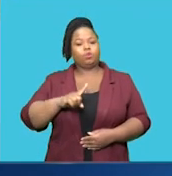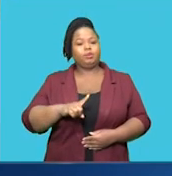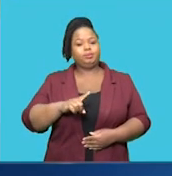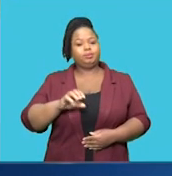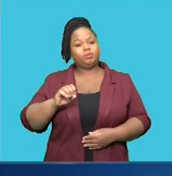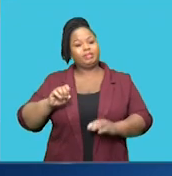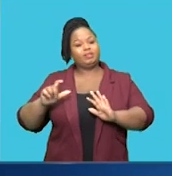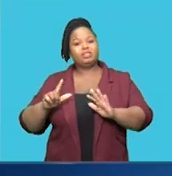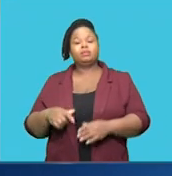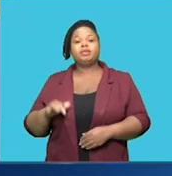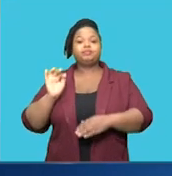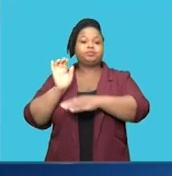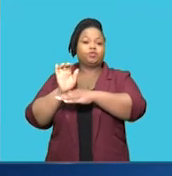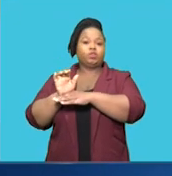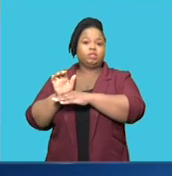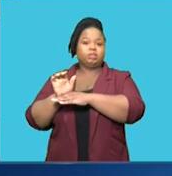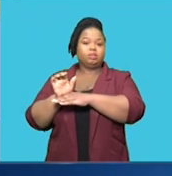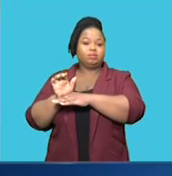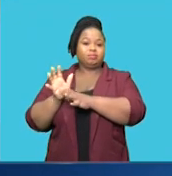170 of them are foreign nationals.